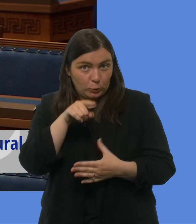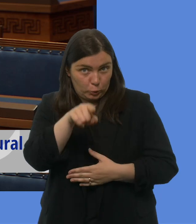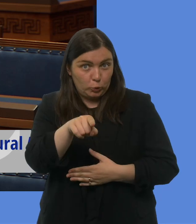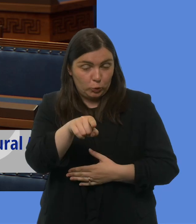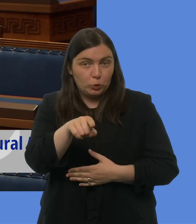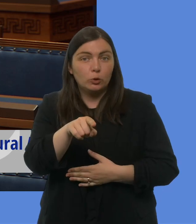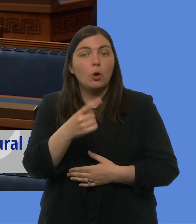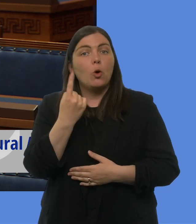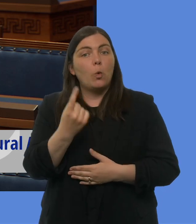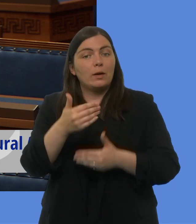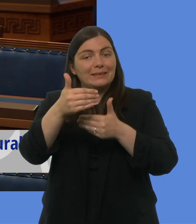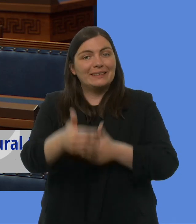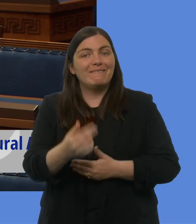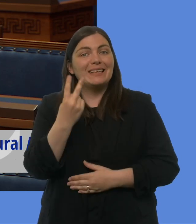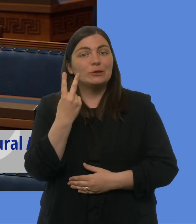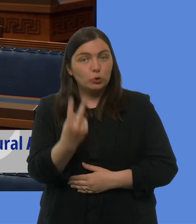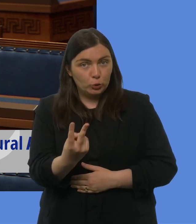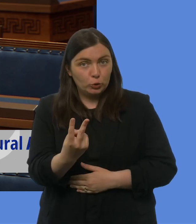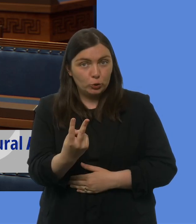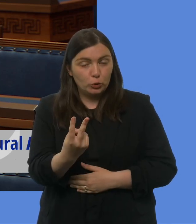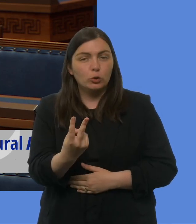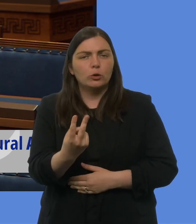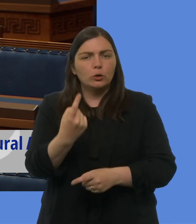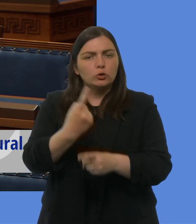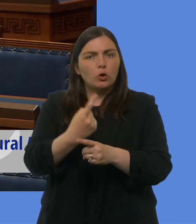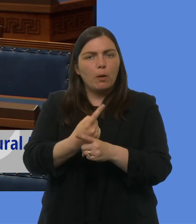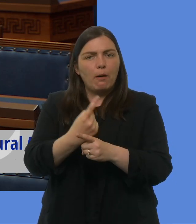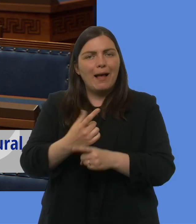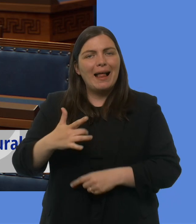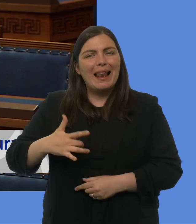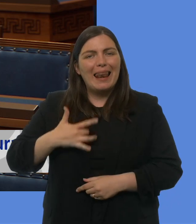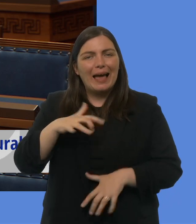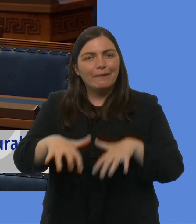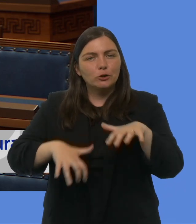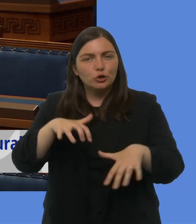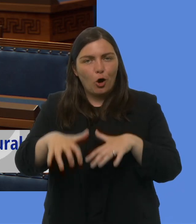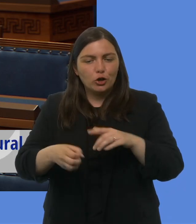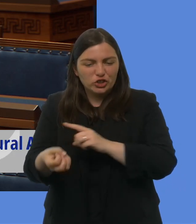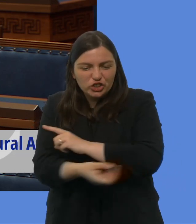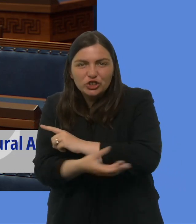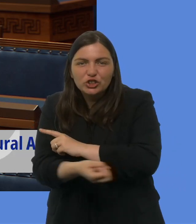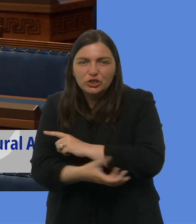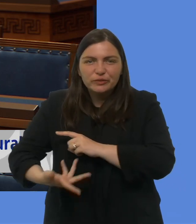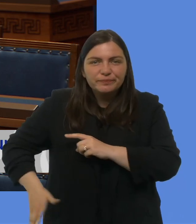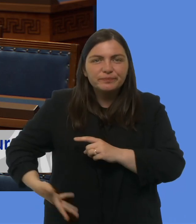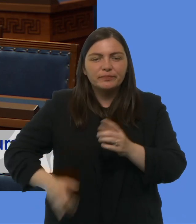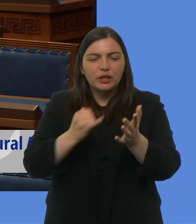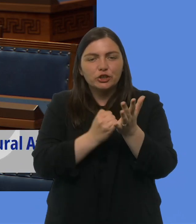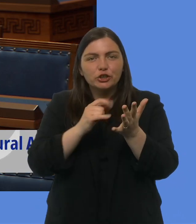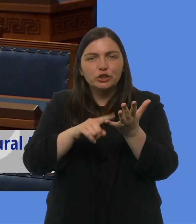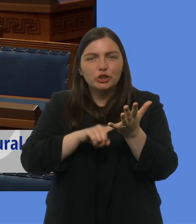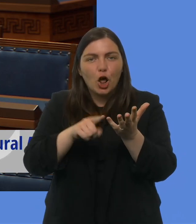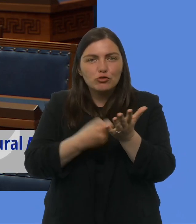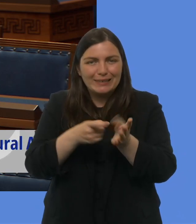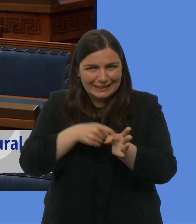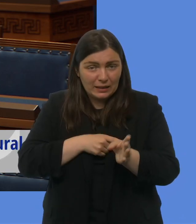livestock slurry. That is ongoing and that's proven itself to be very successful, and it's really important that we're conscious of that,